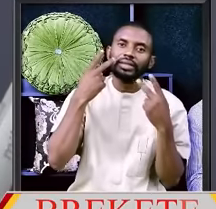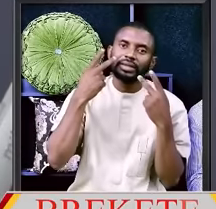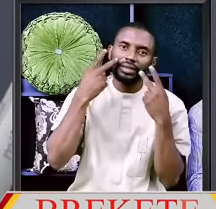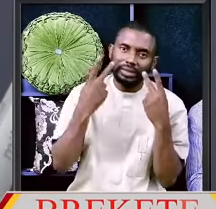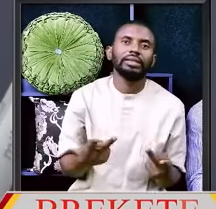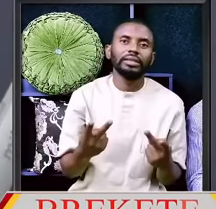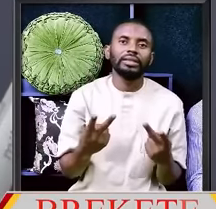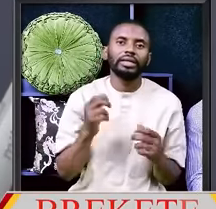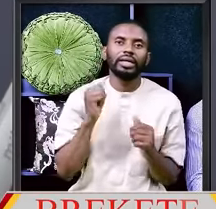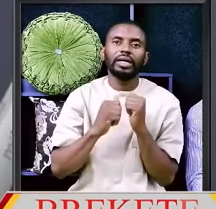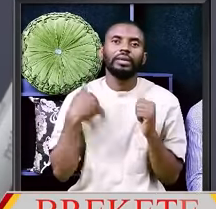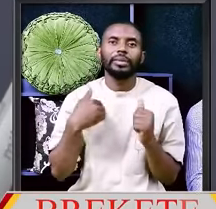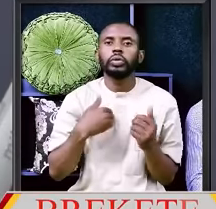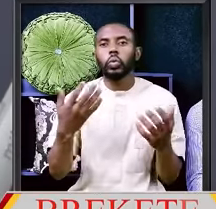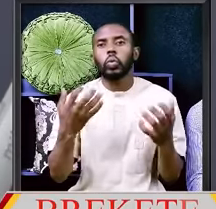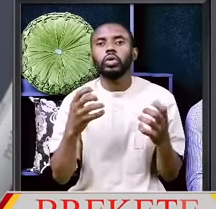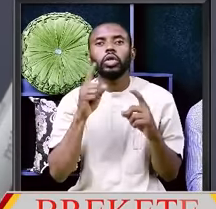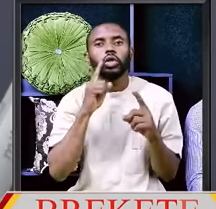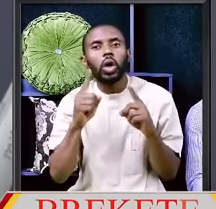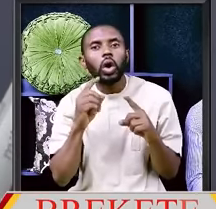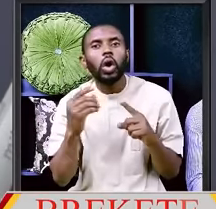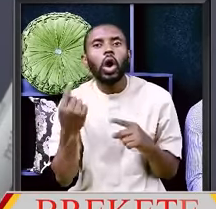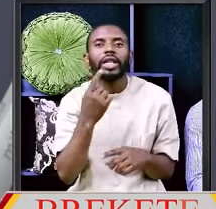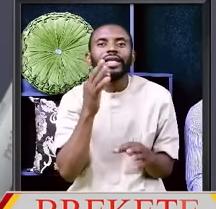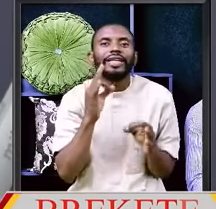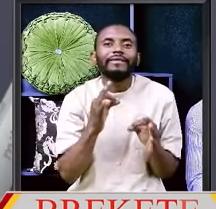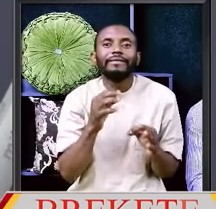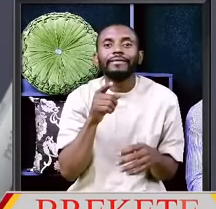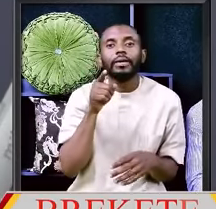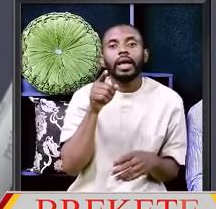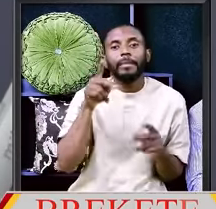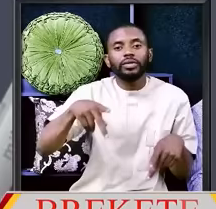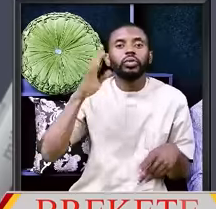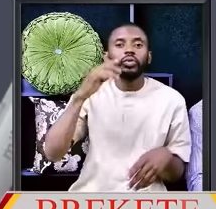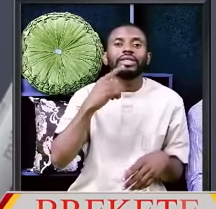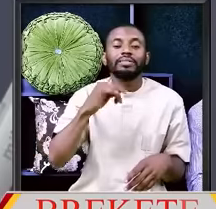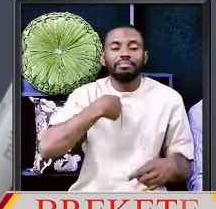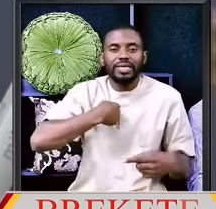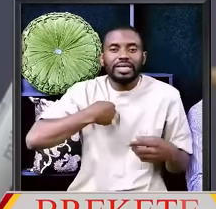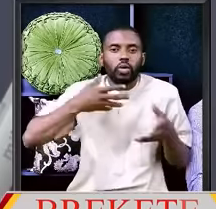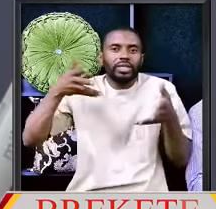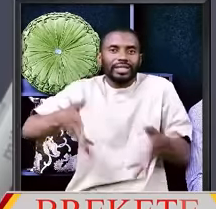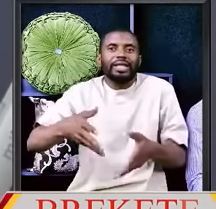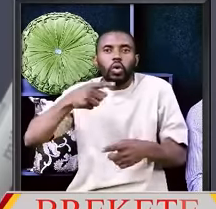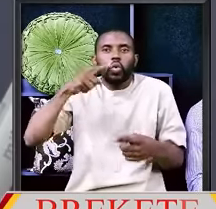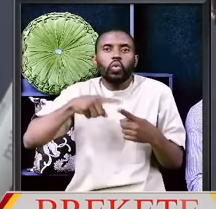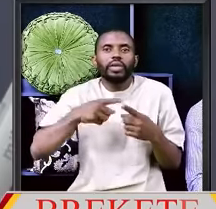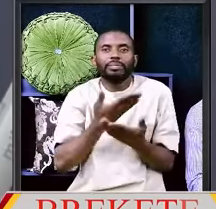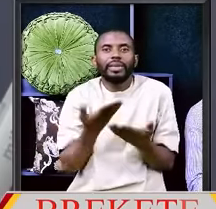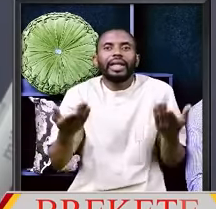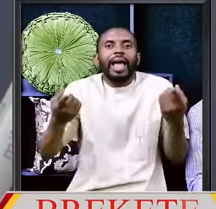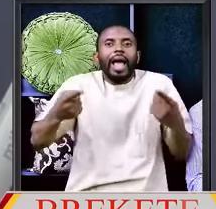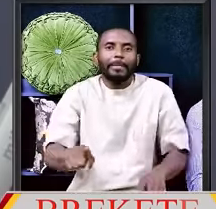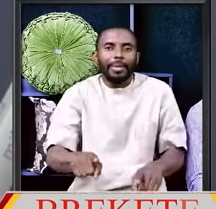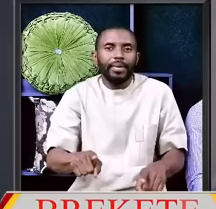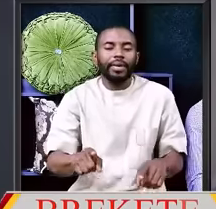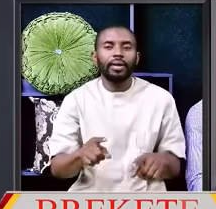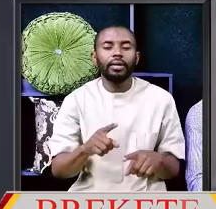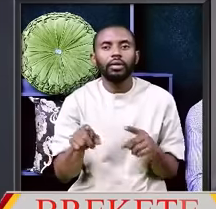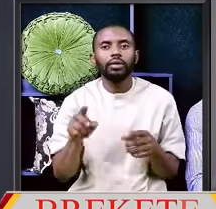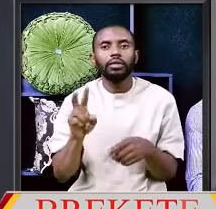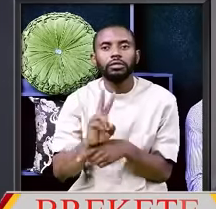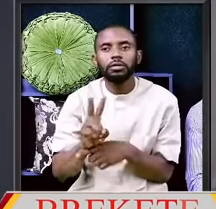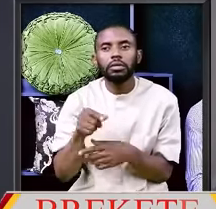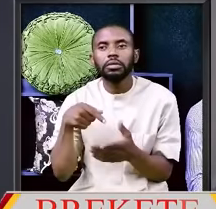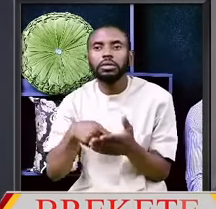Anybody we go talk, unless person go talk, say I did there when it happened. But a video, this